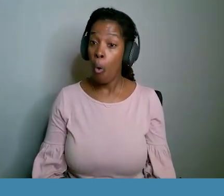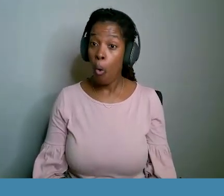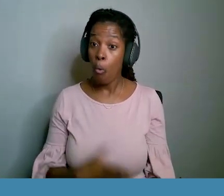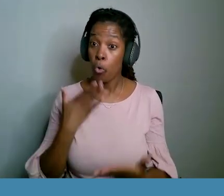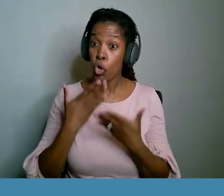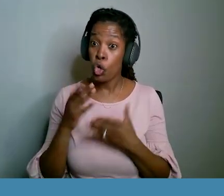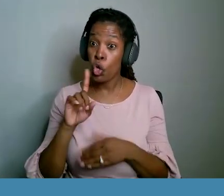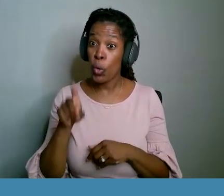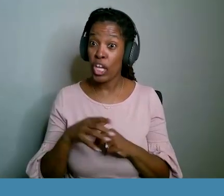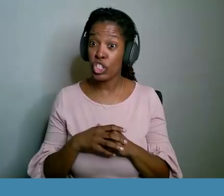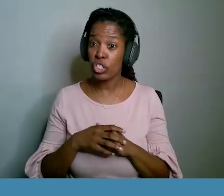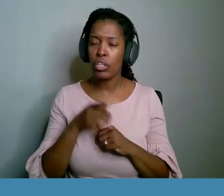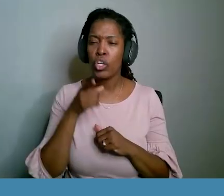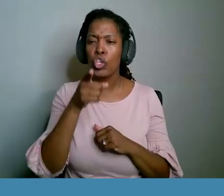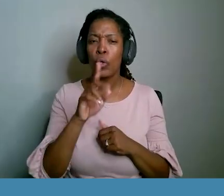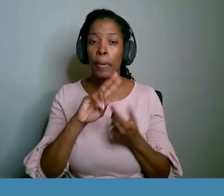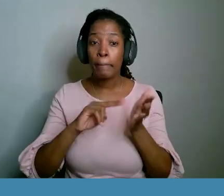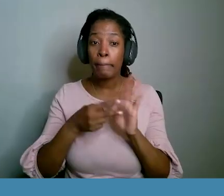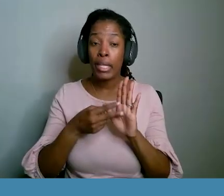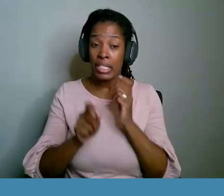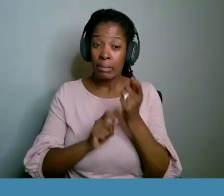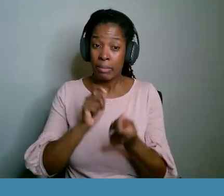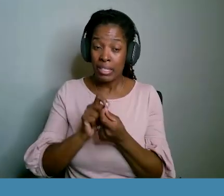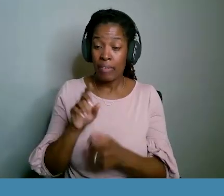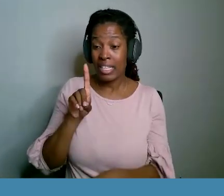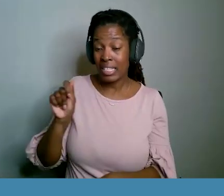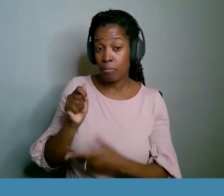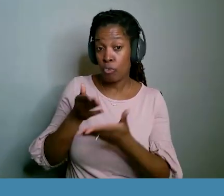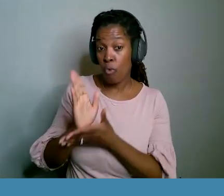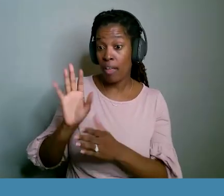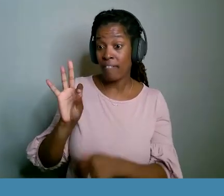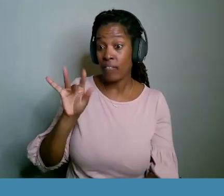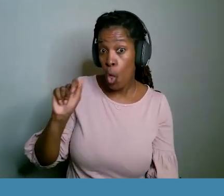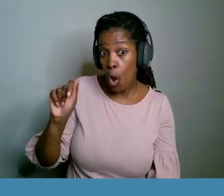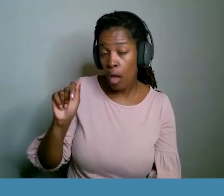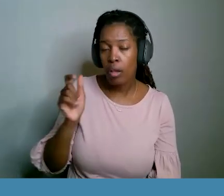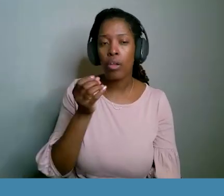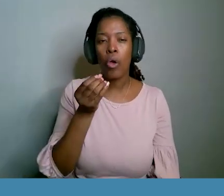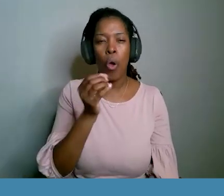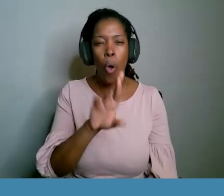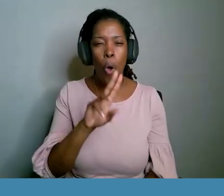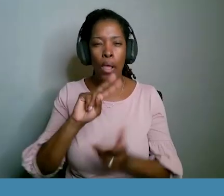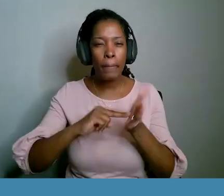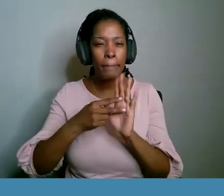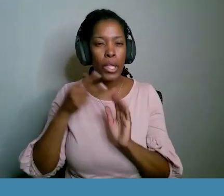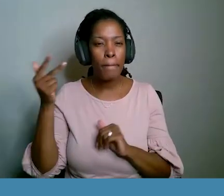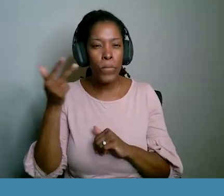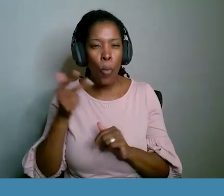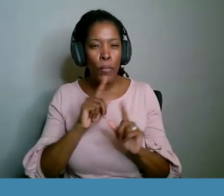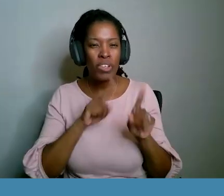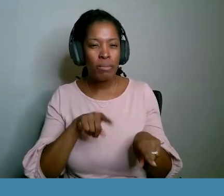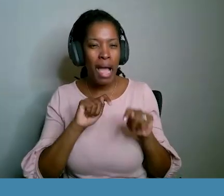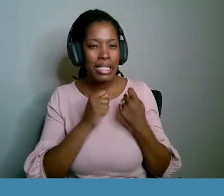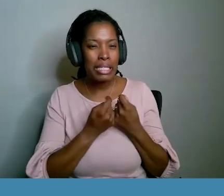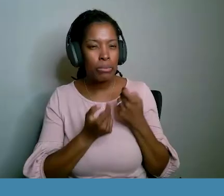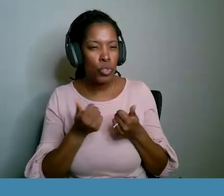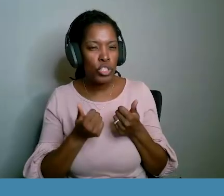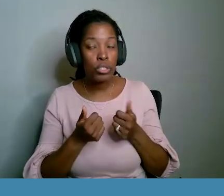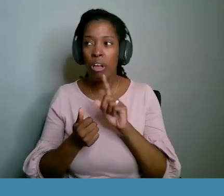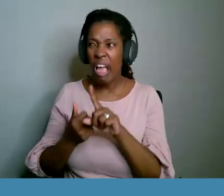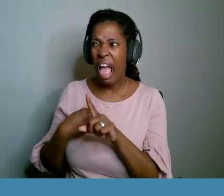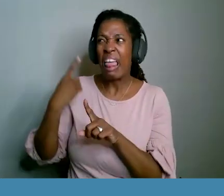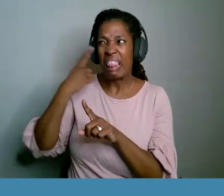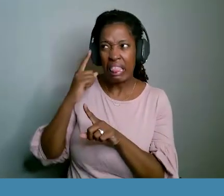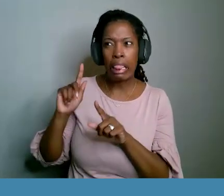And are you speaking specifically about Disability Rights Florida, or are you talking about like mobile response teams? I think they're talking about mobile